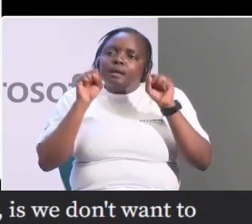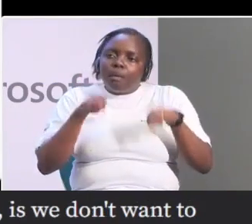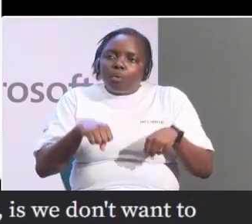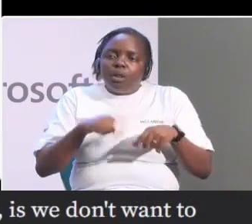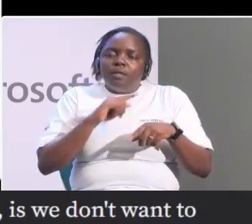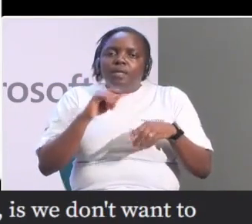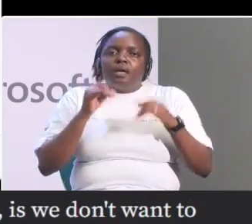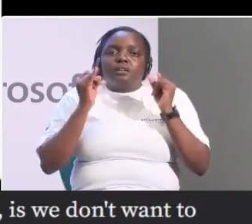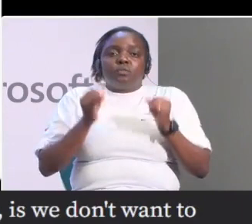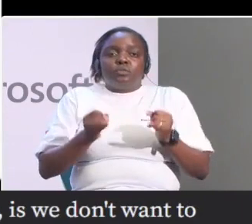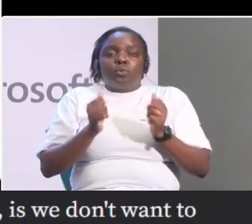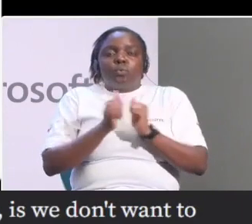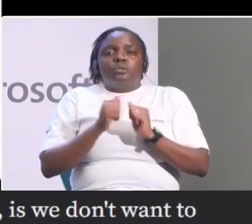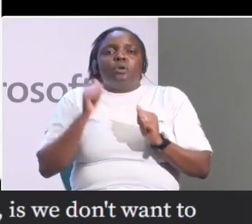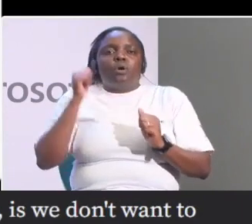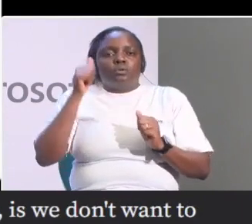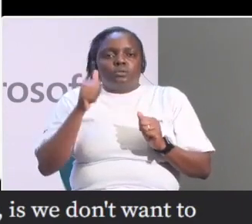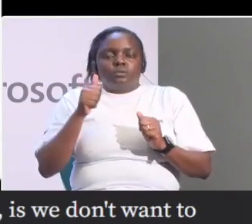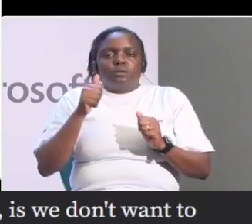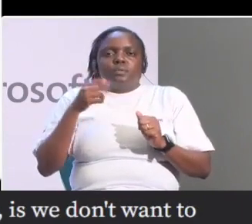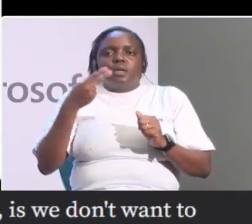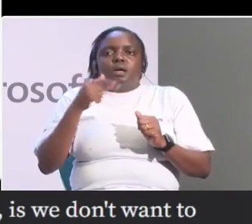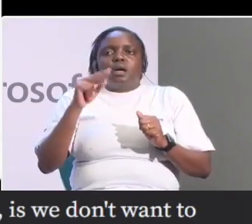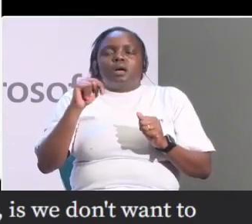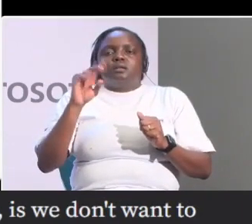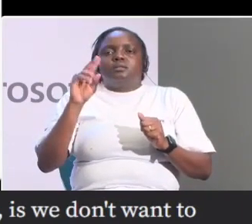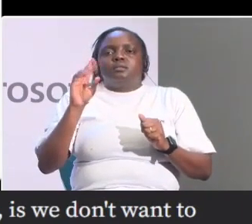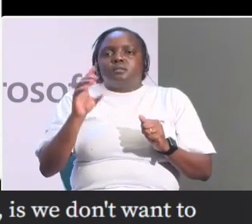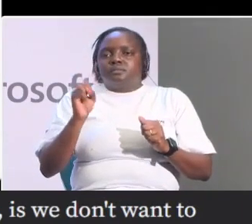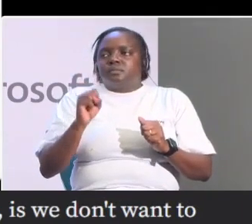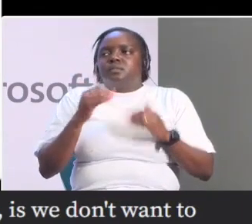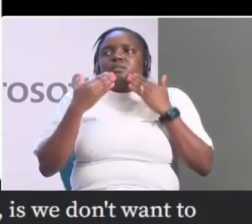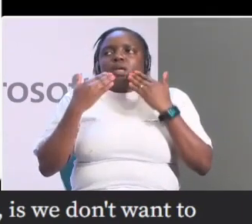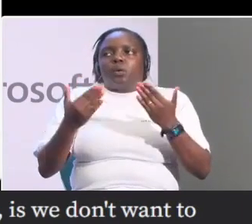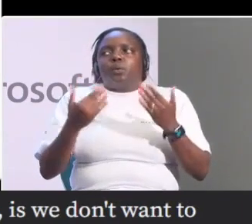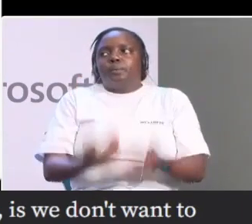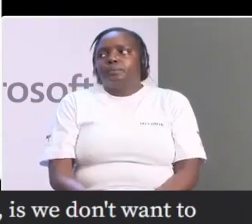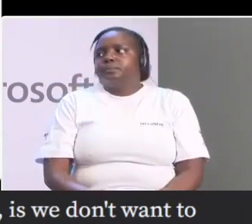enabling you all with all your heads, hearts, and hands. So thank you.